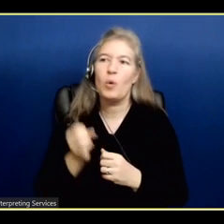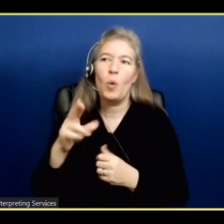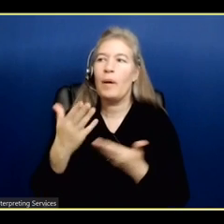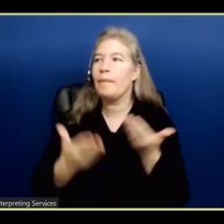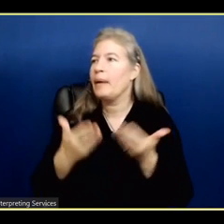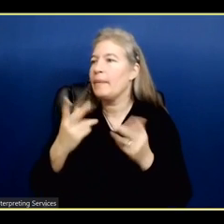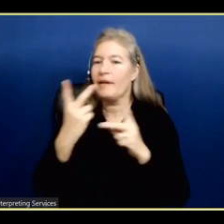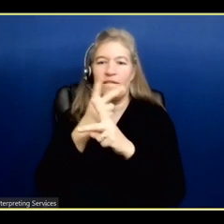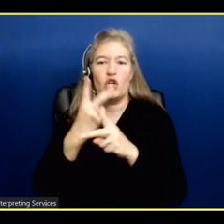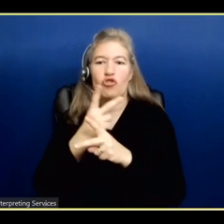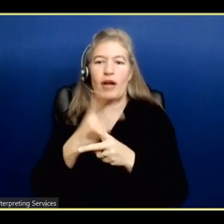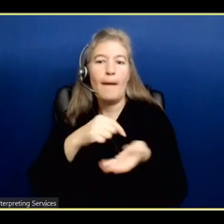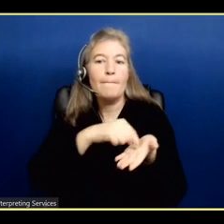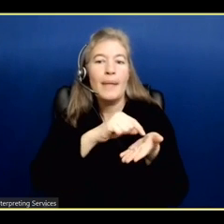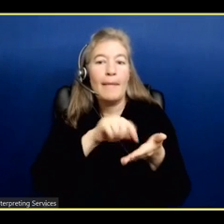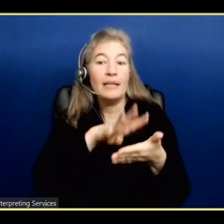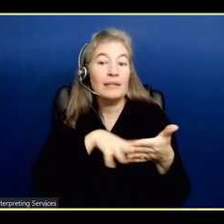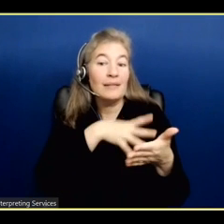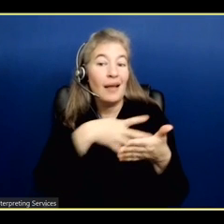Yeah, I'll stop there.